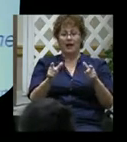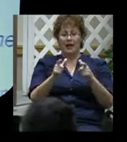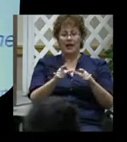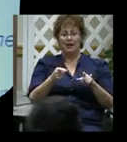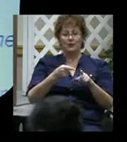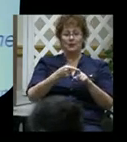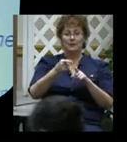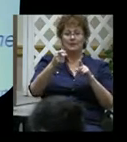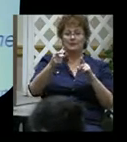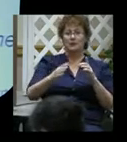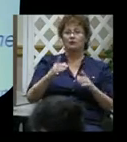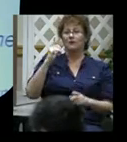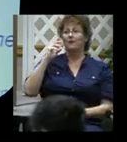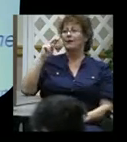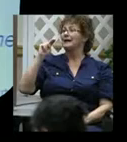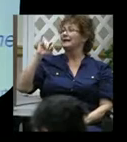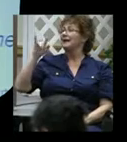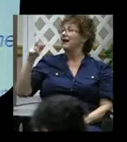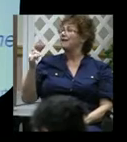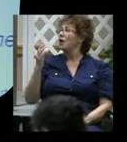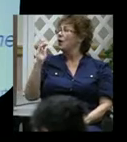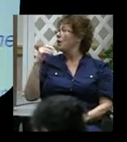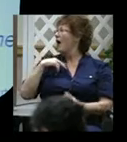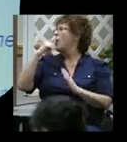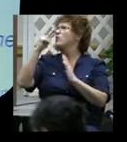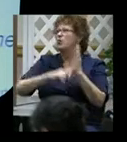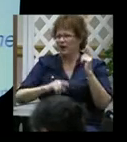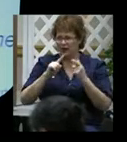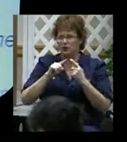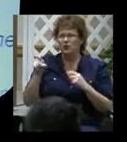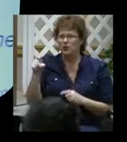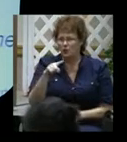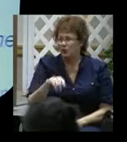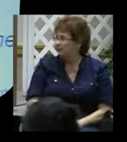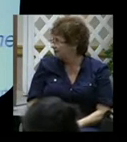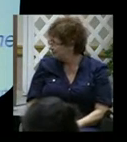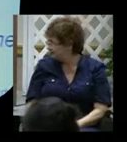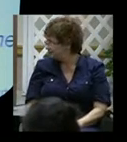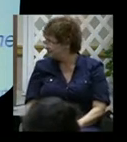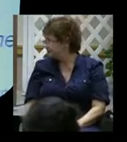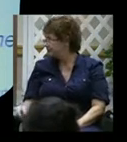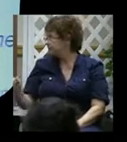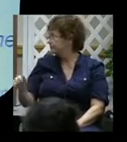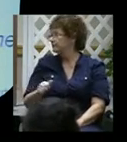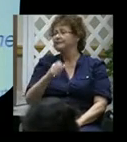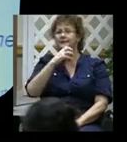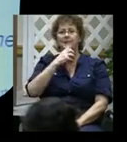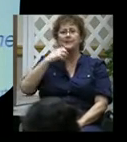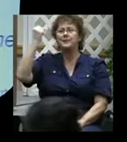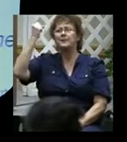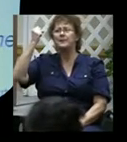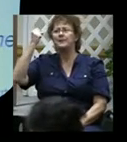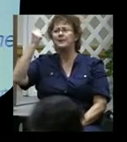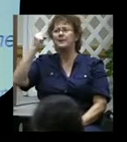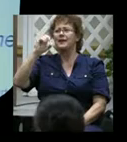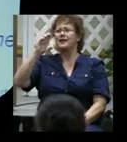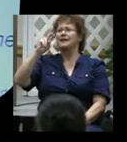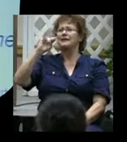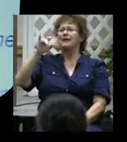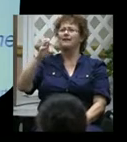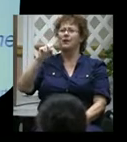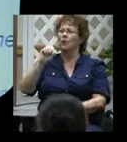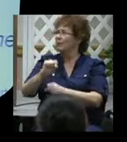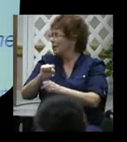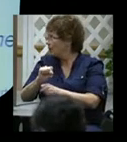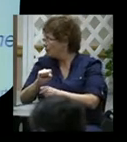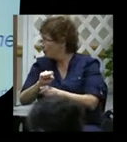for Navajo, and I'll read it to you. She said, "An elderly Navajo couple have been working pro se,